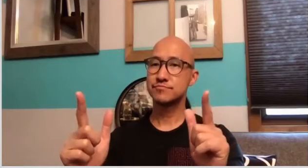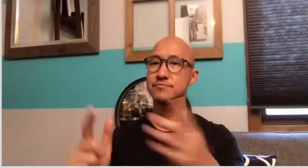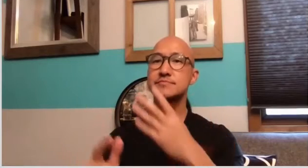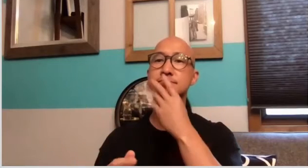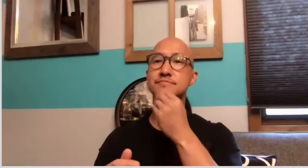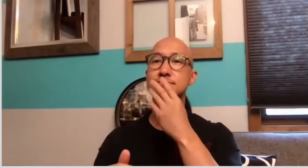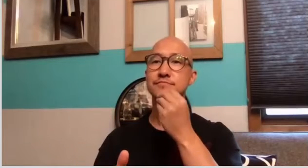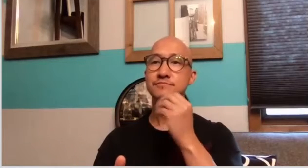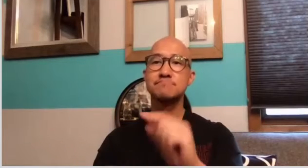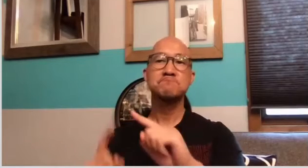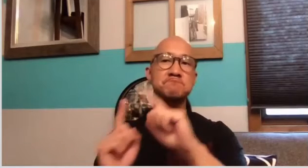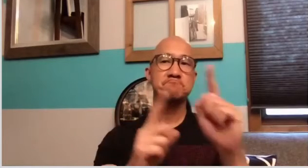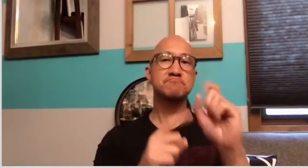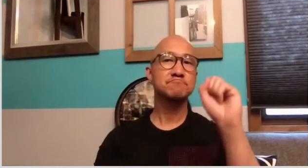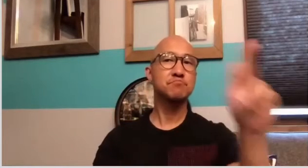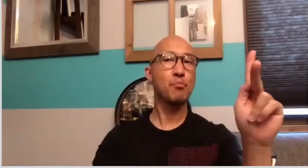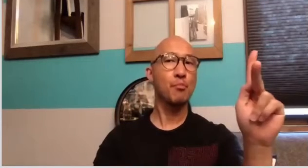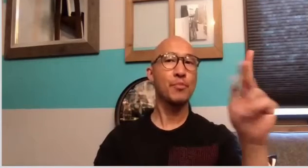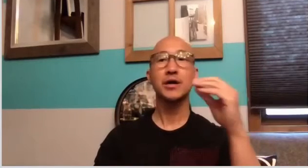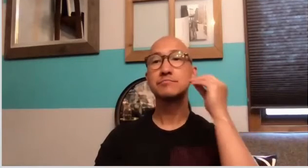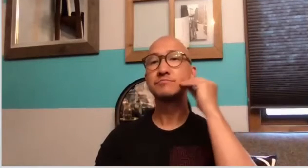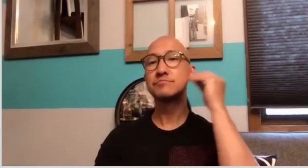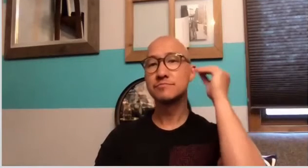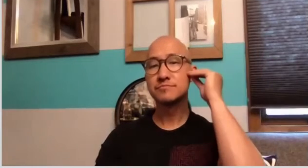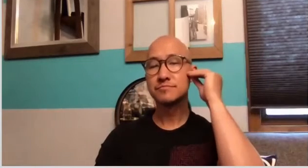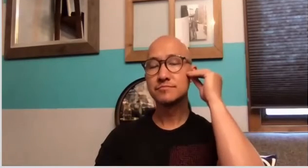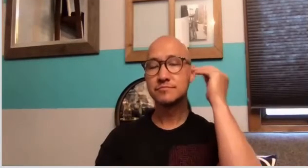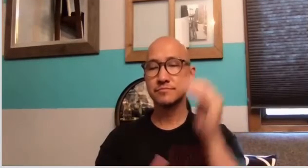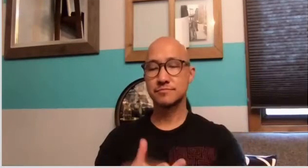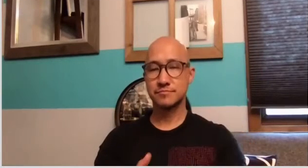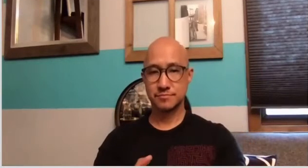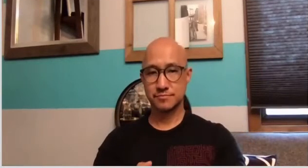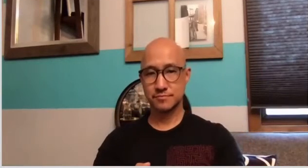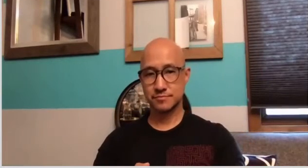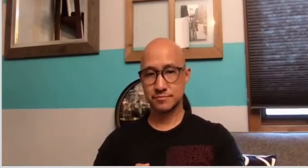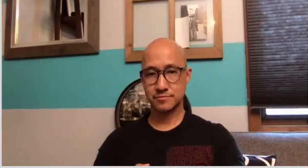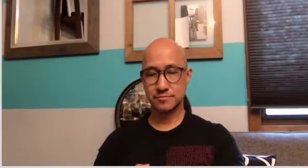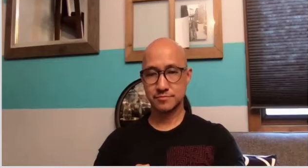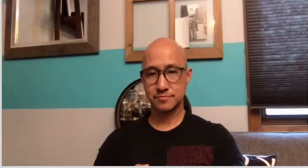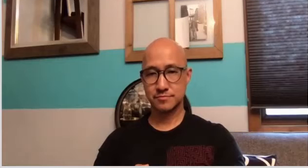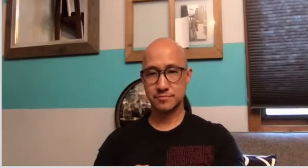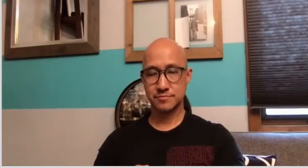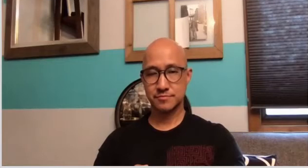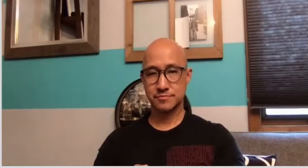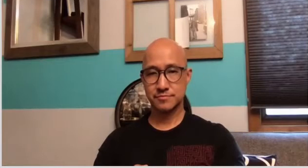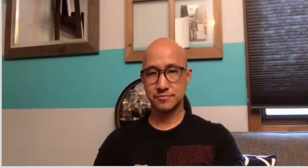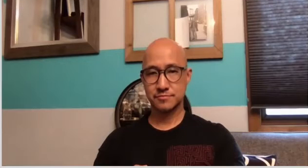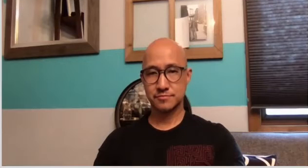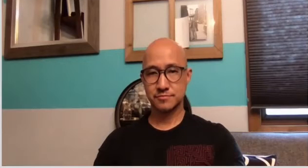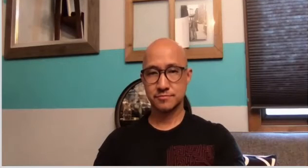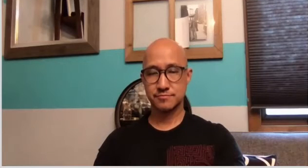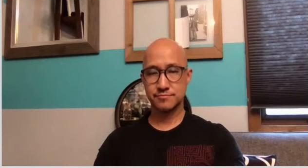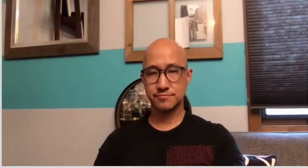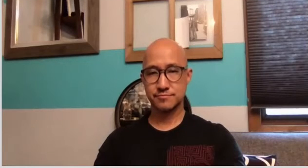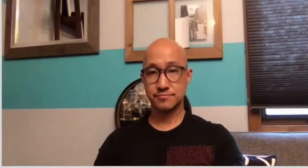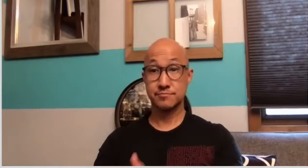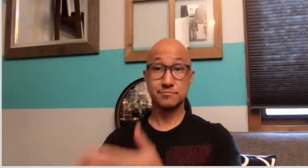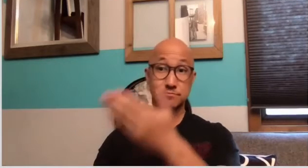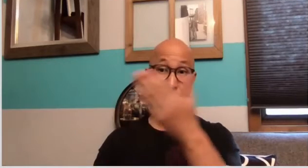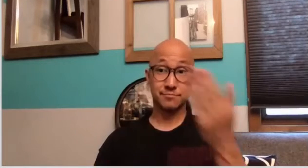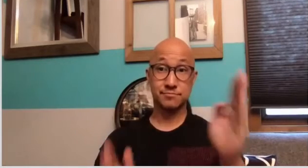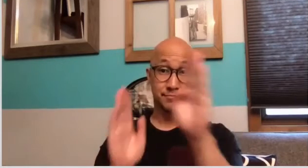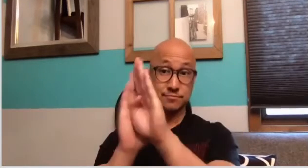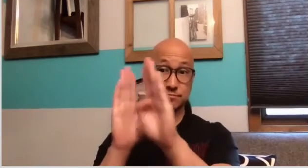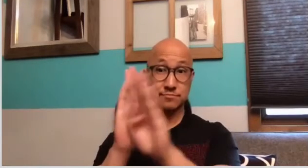Proverbs 21:1. In the Lord's hand, the king's heart is a stream of water that he channels towards all who please